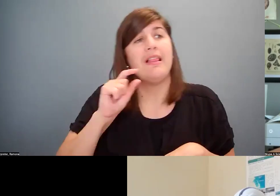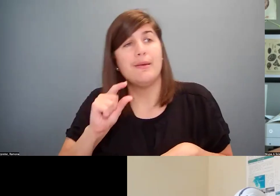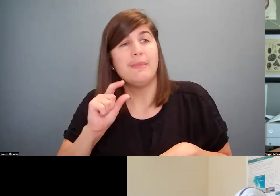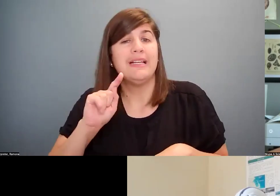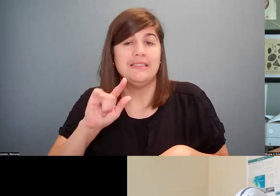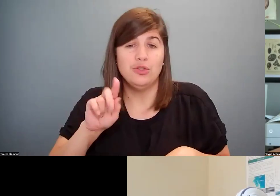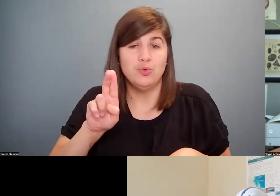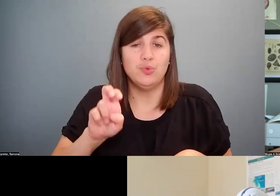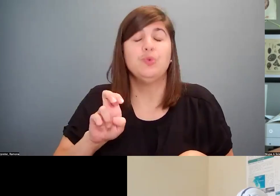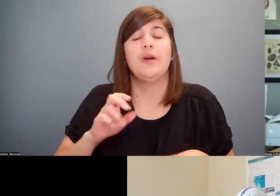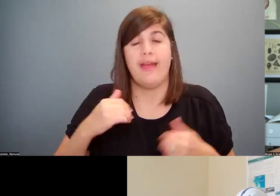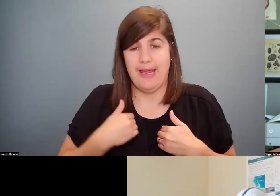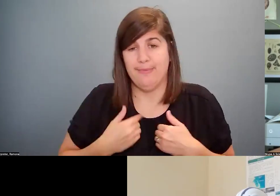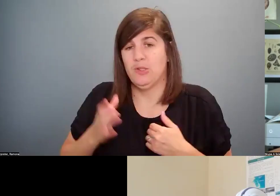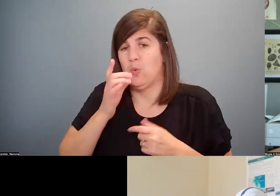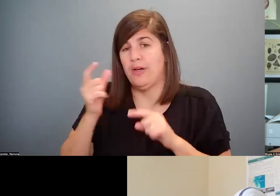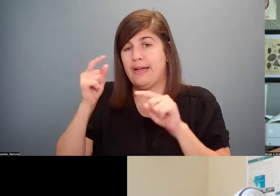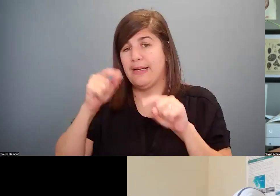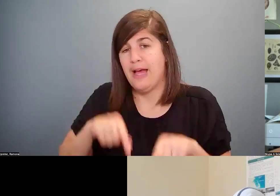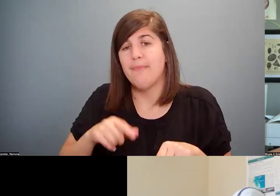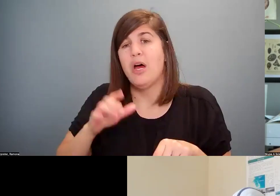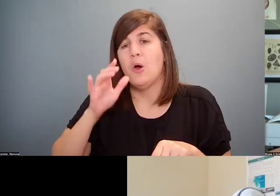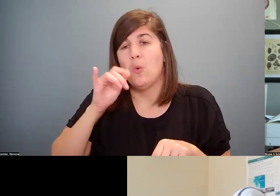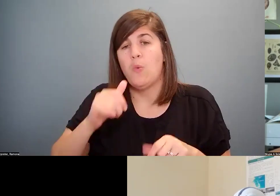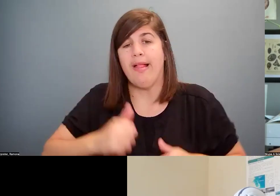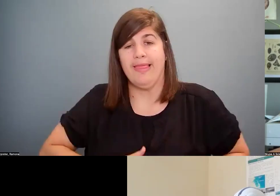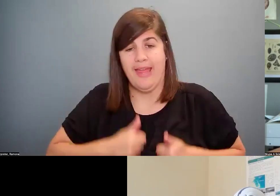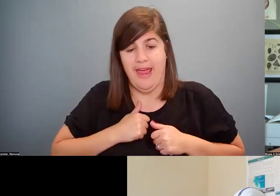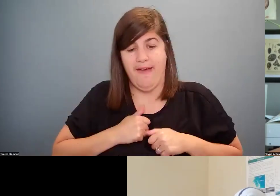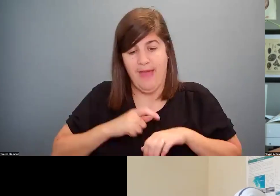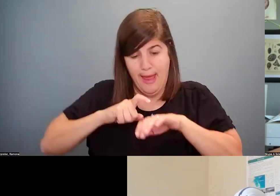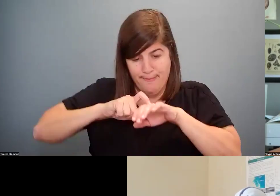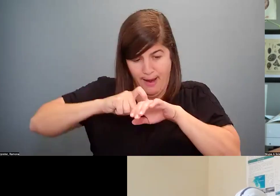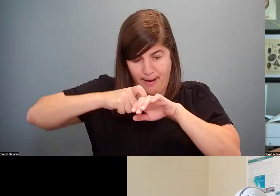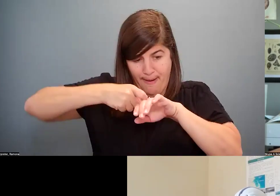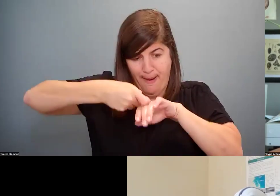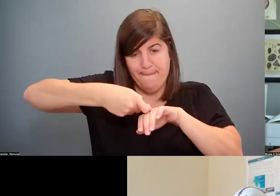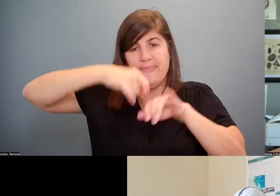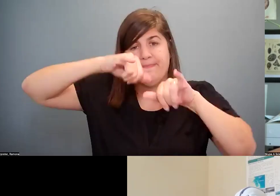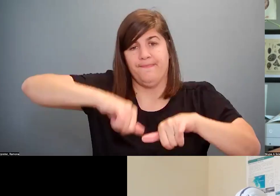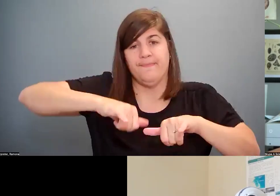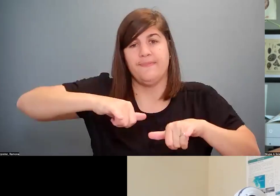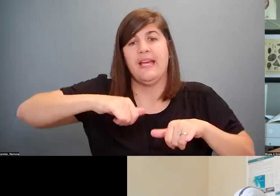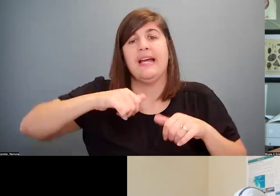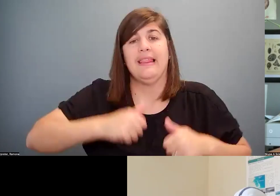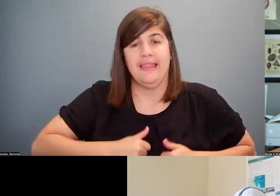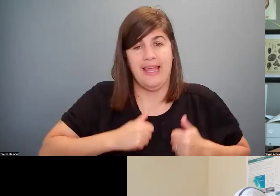You'll actually have animals that come and burrow in the bones of the whale and live in the bones of the whale and feed off of them for decades. So